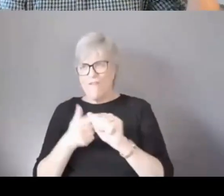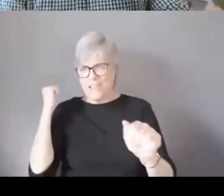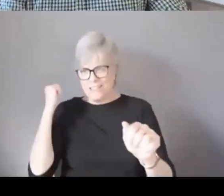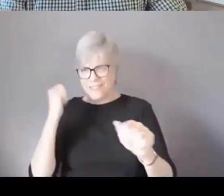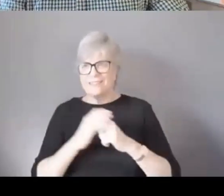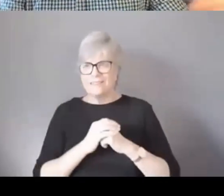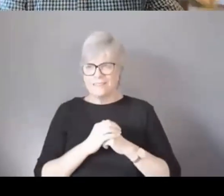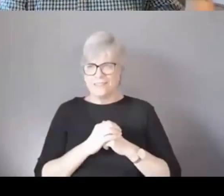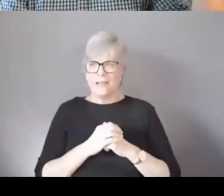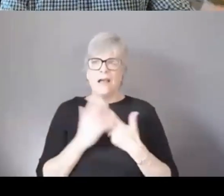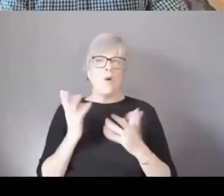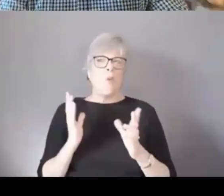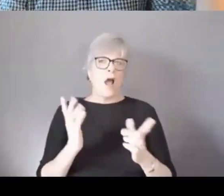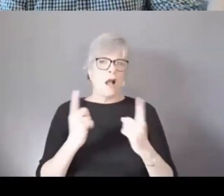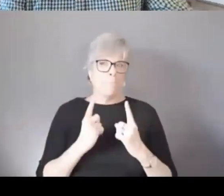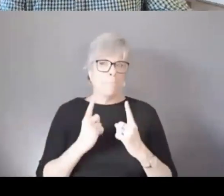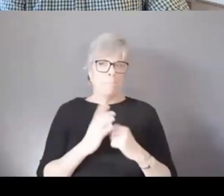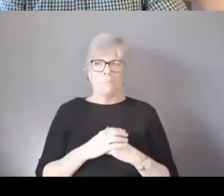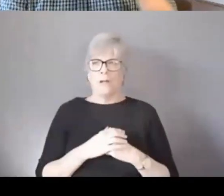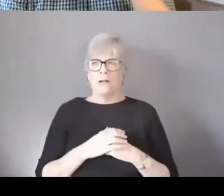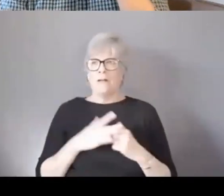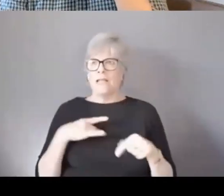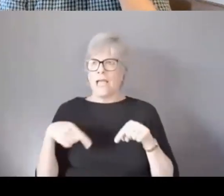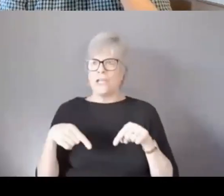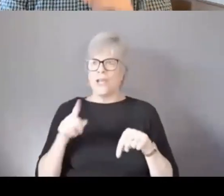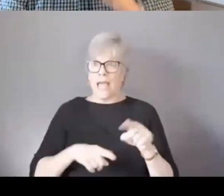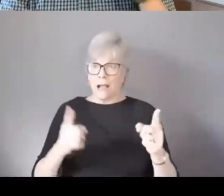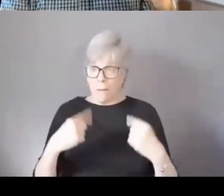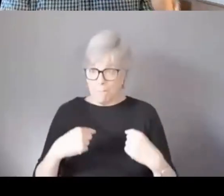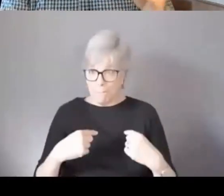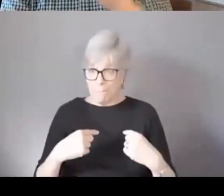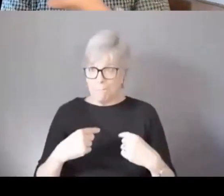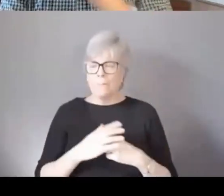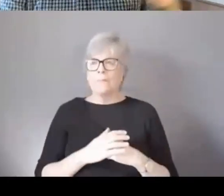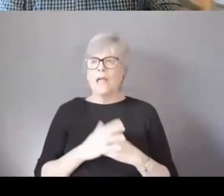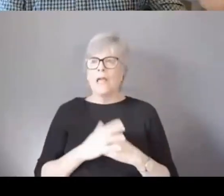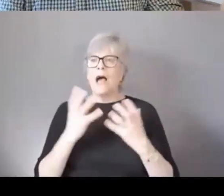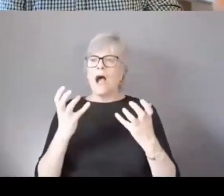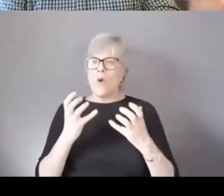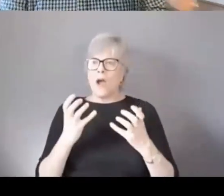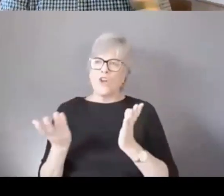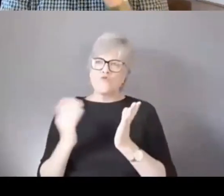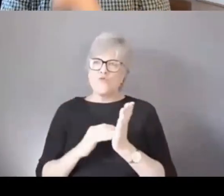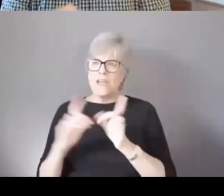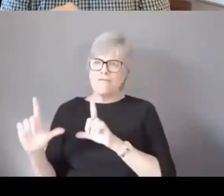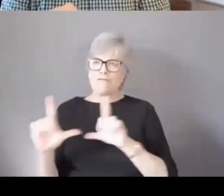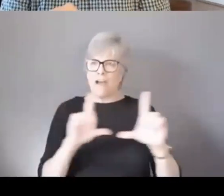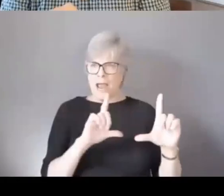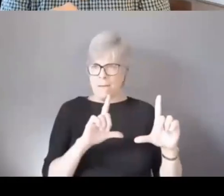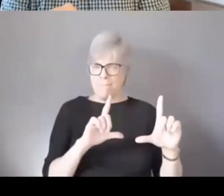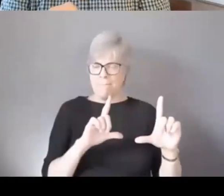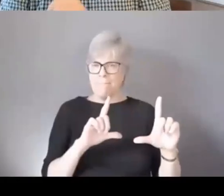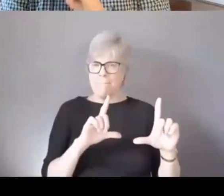like people not wanting to come in or feeling anxious because they can't come in. I want you to reframe that not as we're refusing, but we are